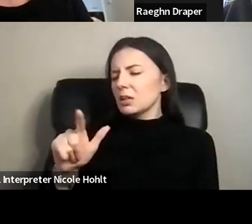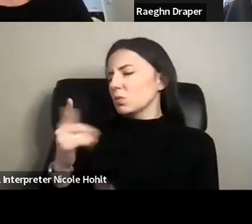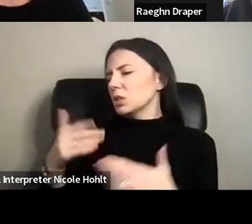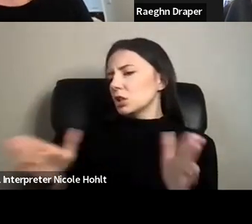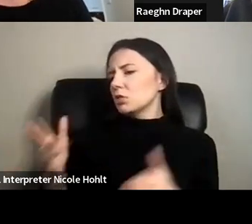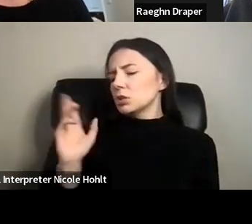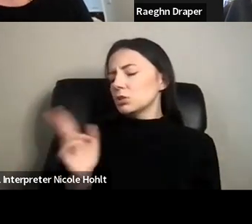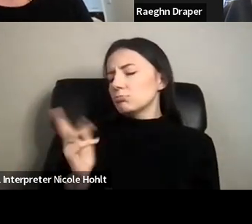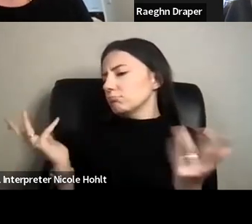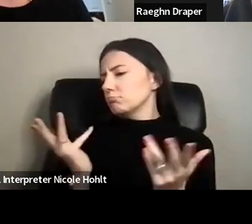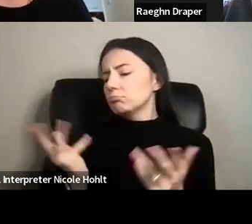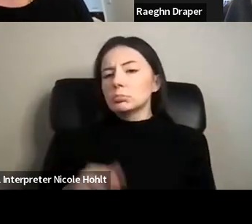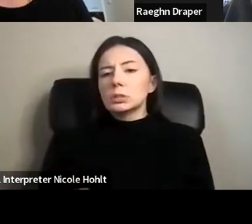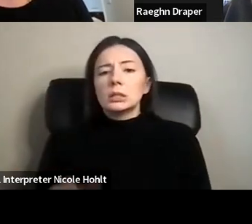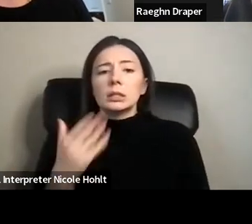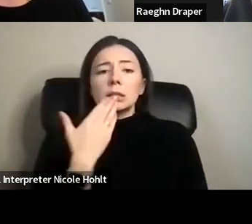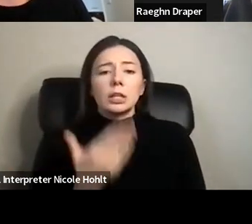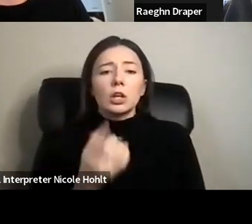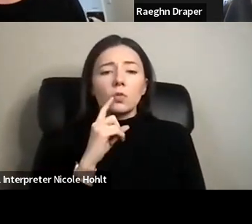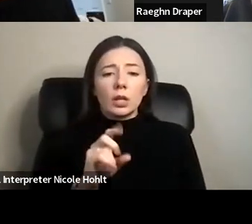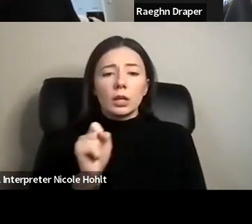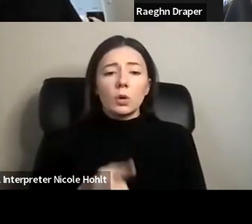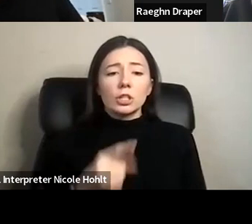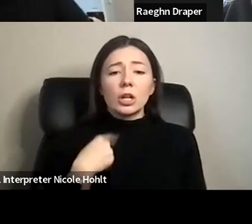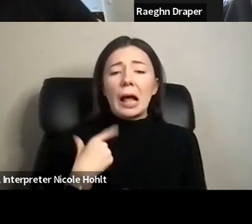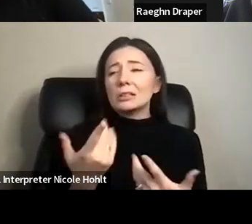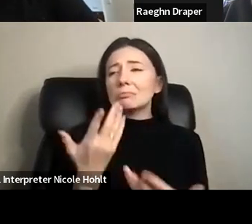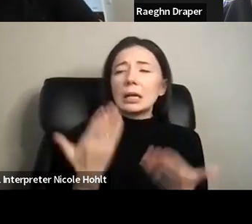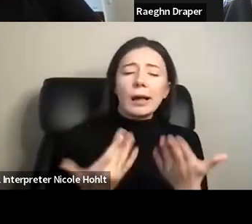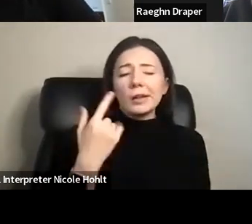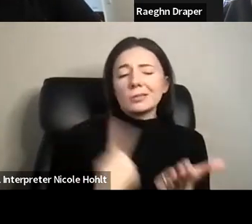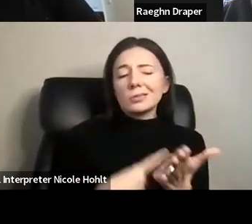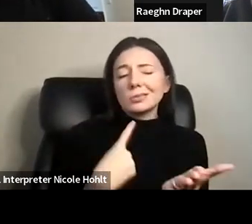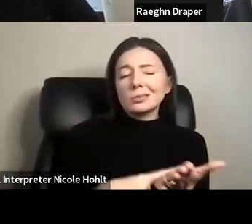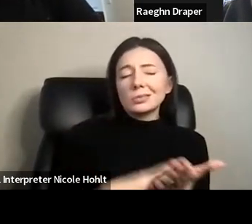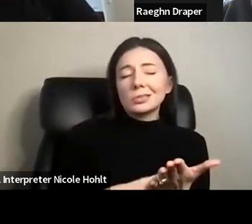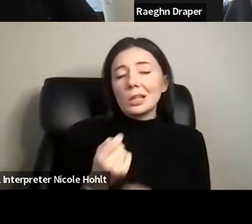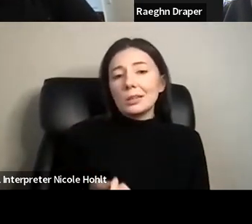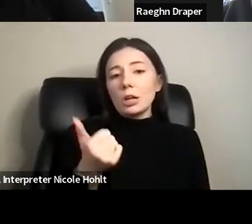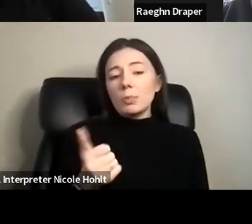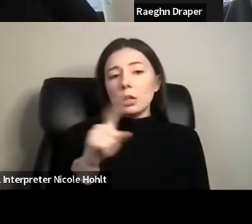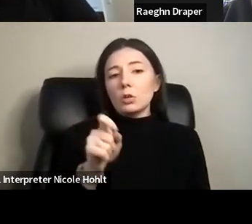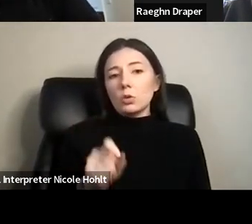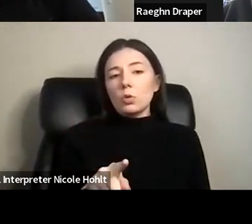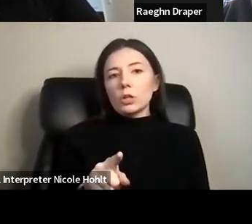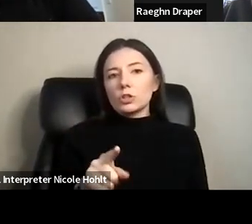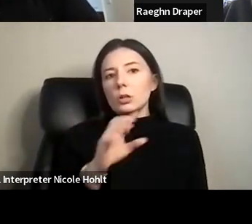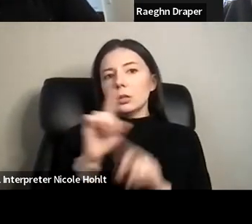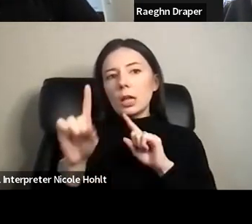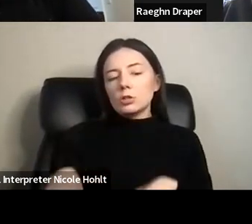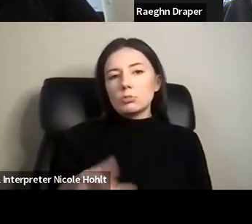Thank you for that question. I kind of hit on it a little bit in my question before. So the